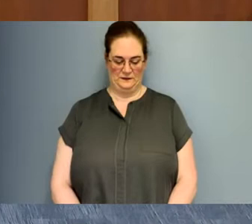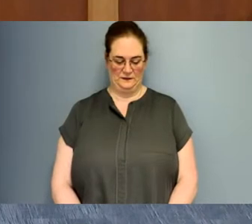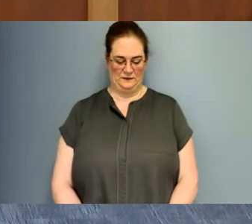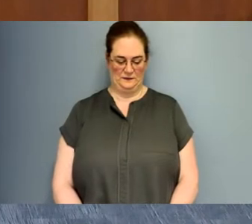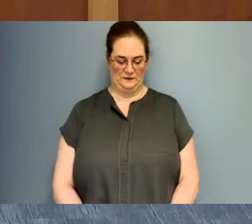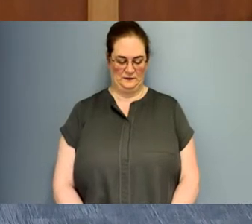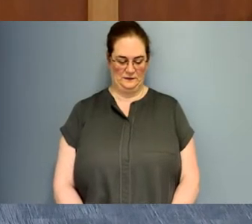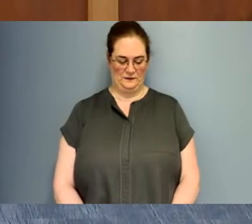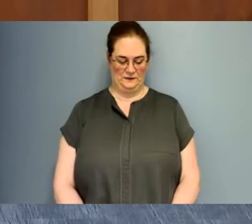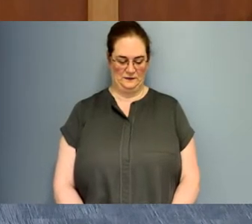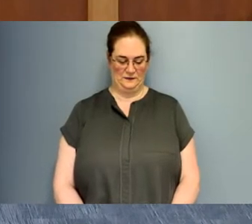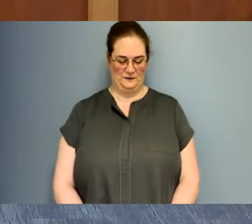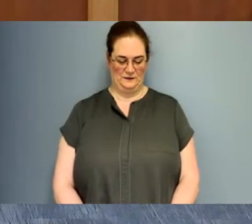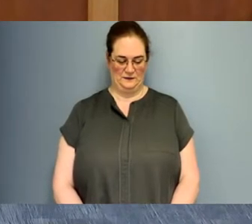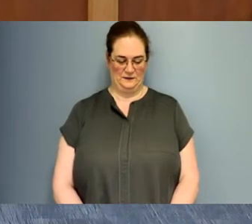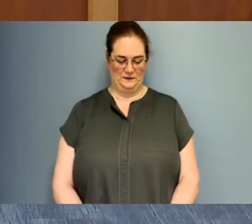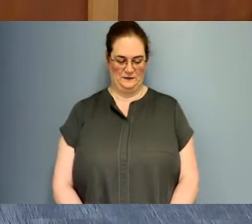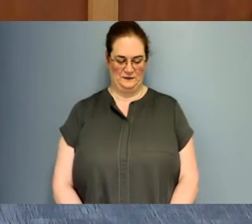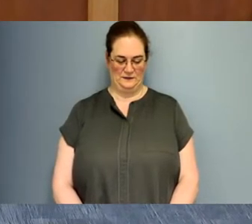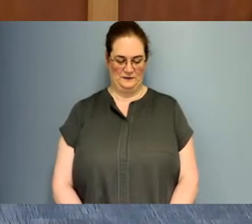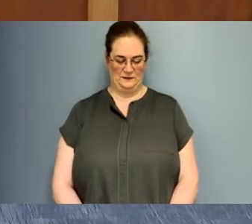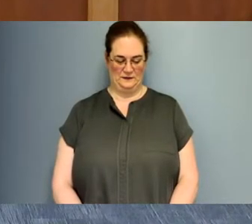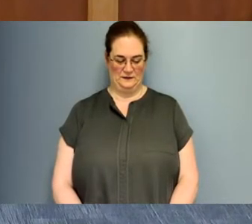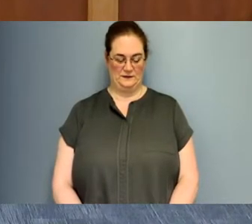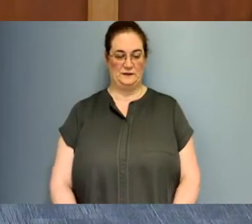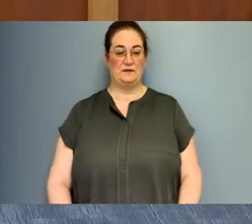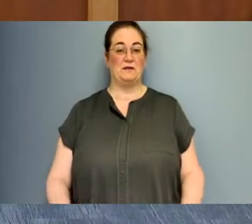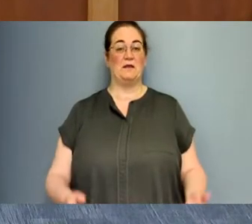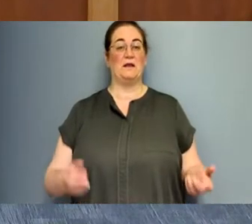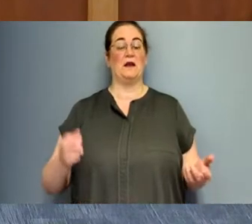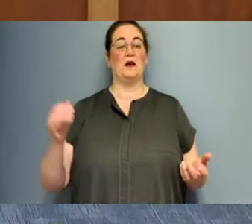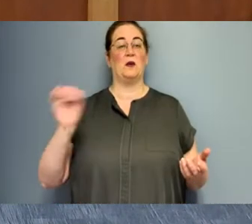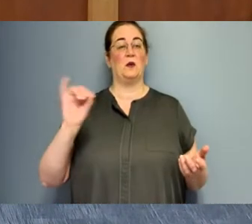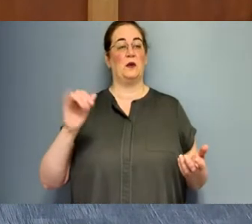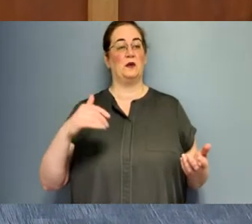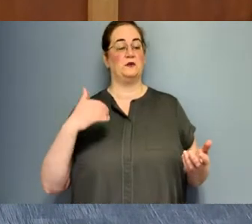That's why I said the joke. We also have